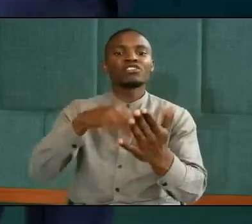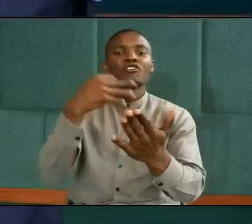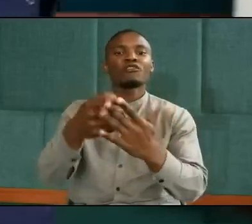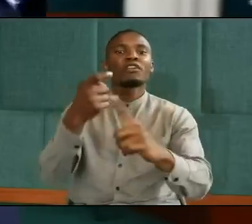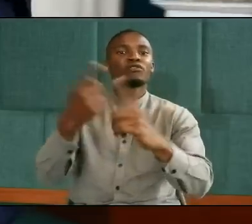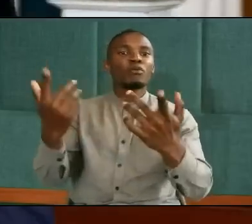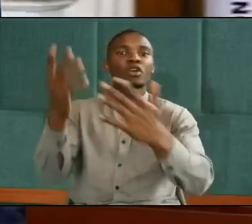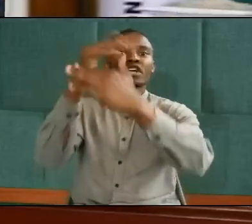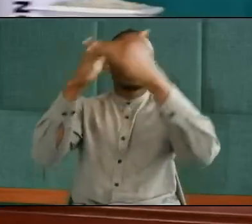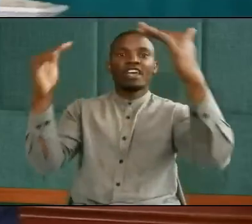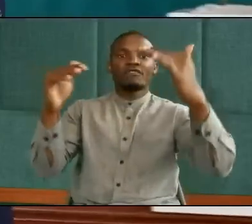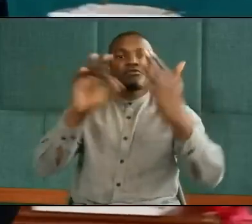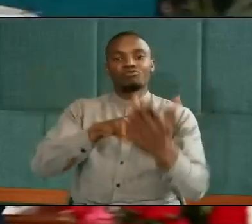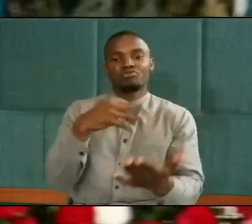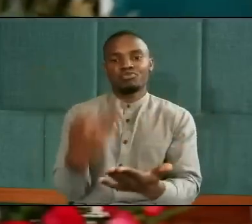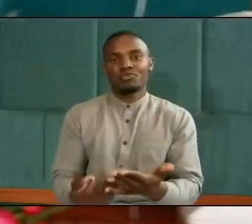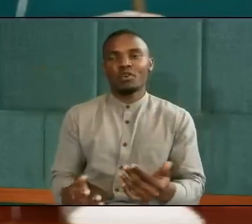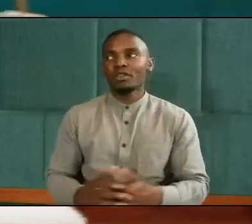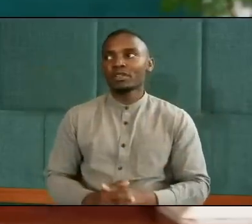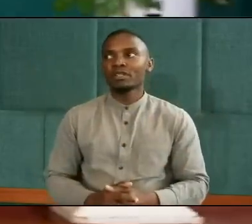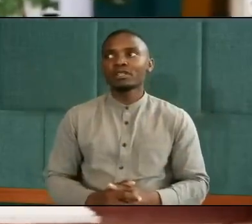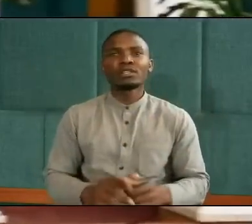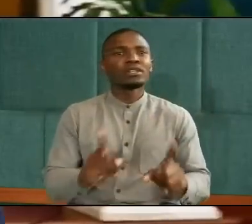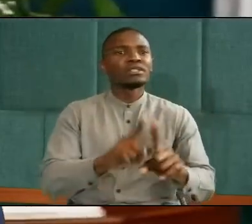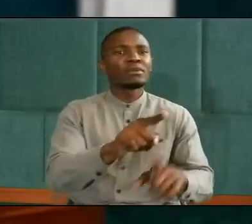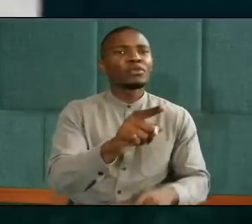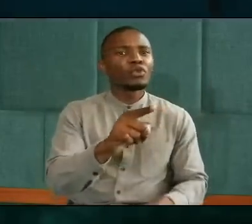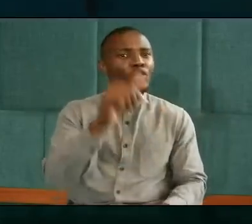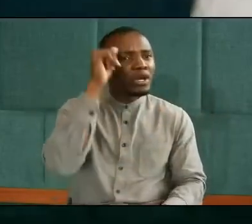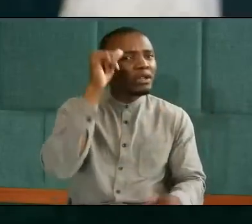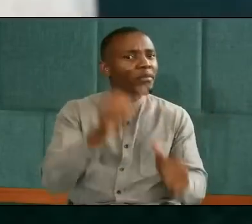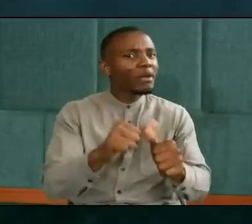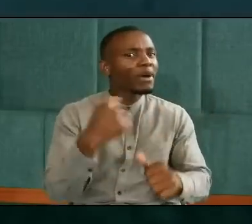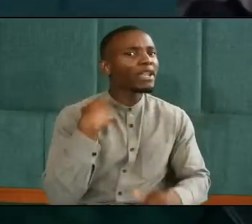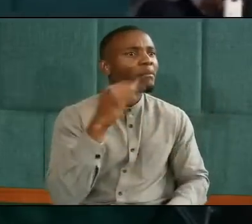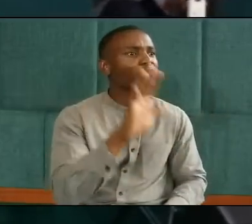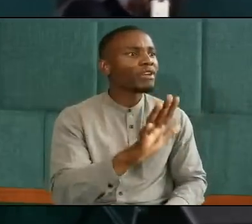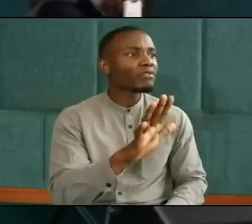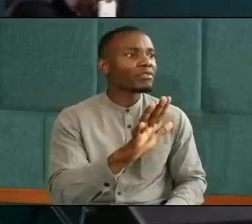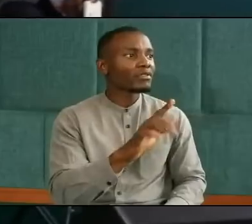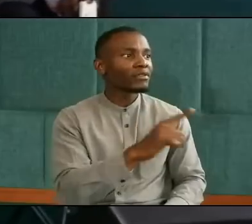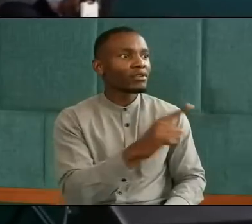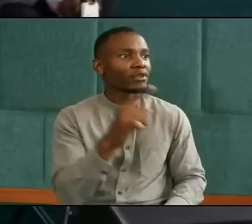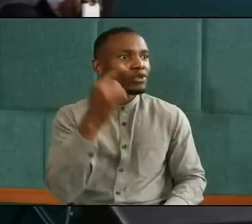And then I'm going to pretend like we're in class. Anybody remember what number 5 will be?